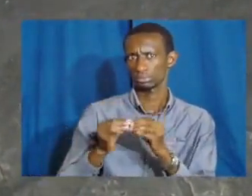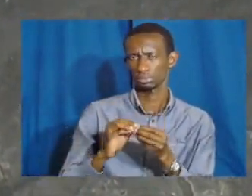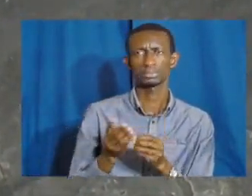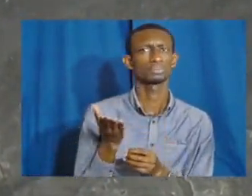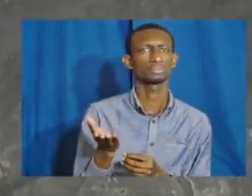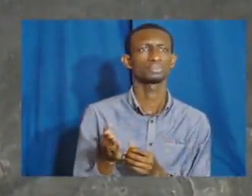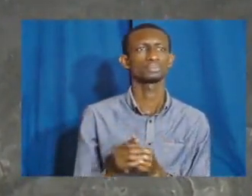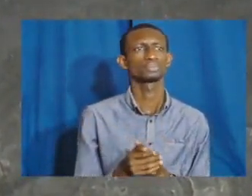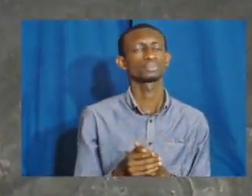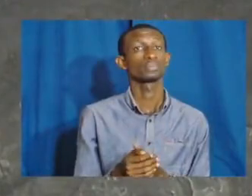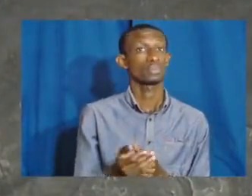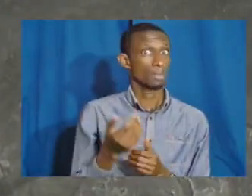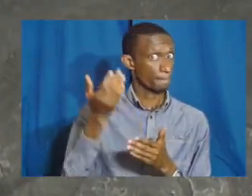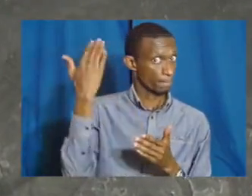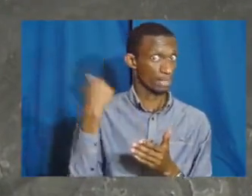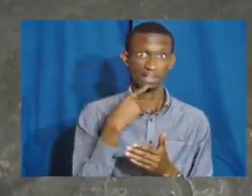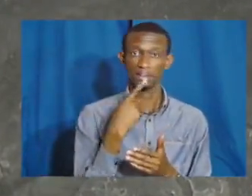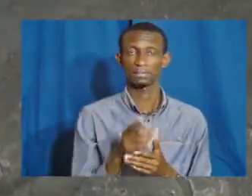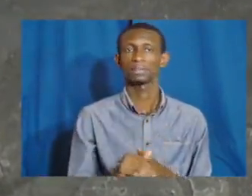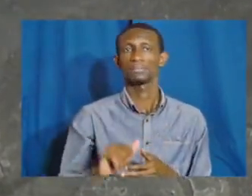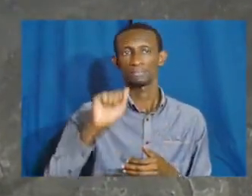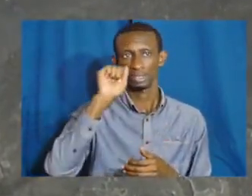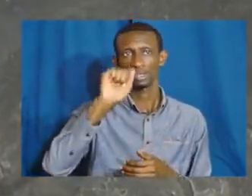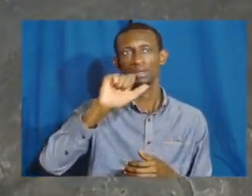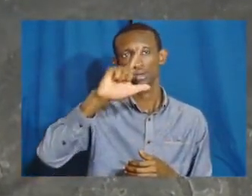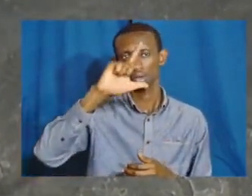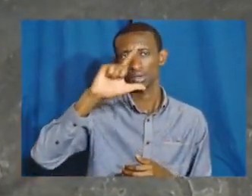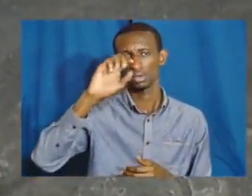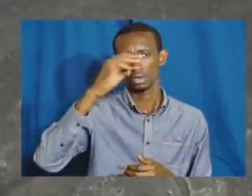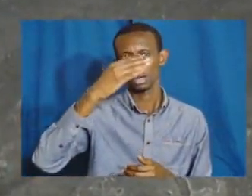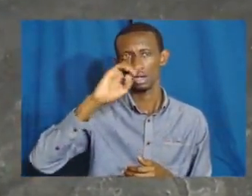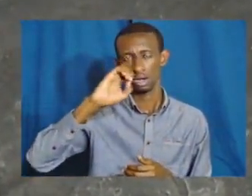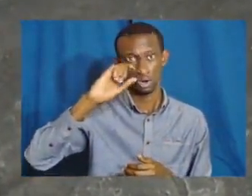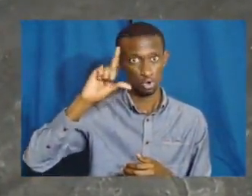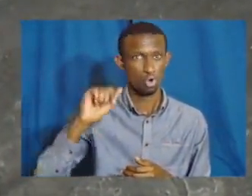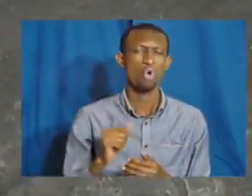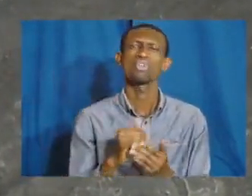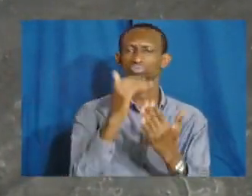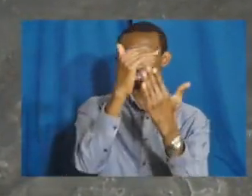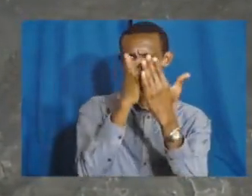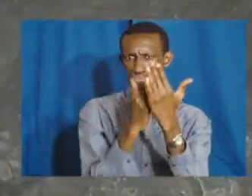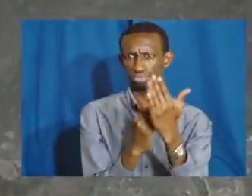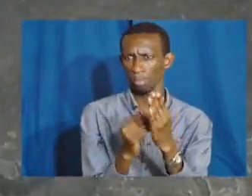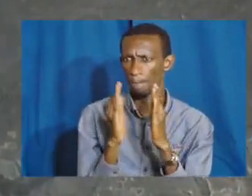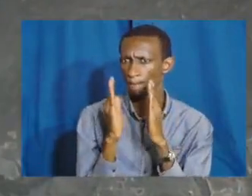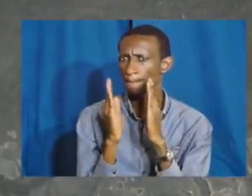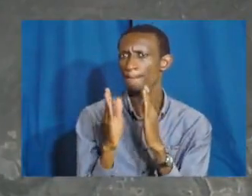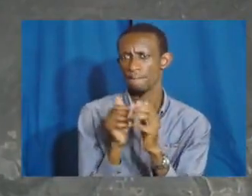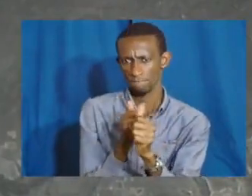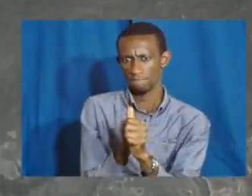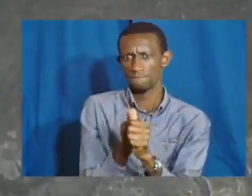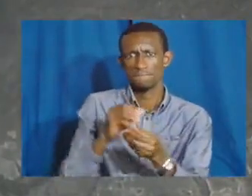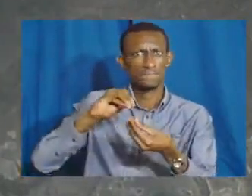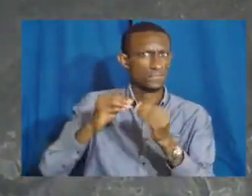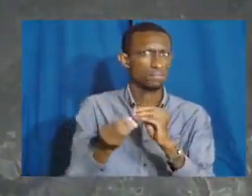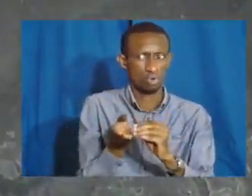classification. We said alcohols are also classified in terms of the number of the OH